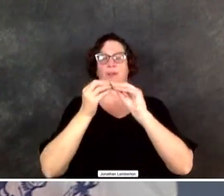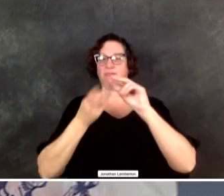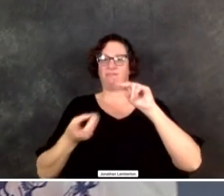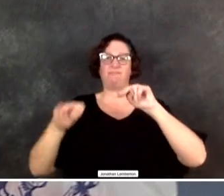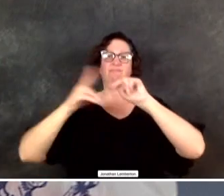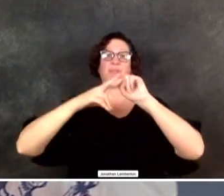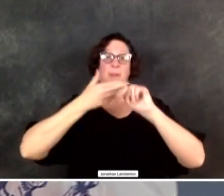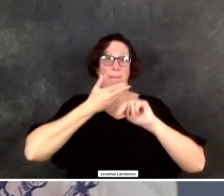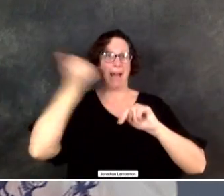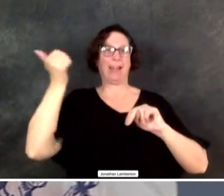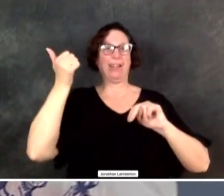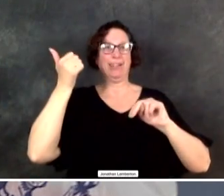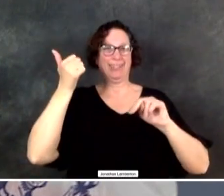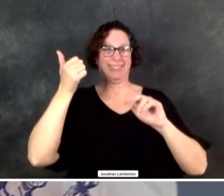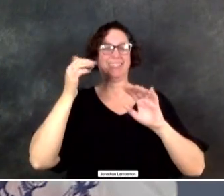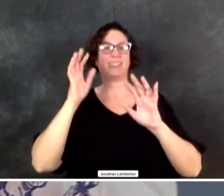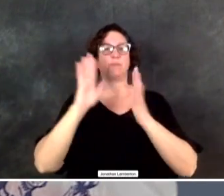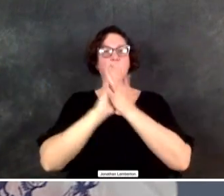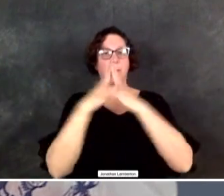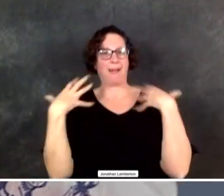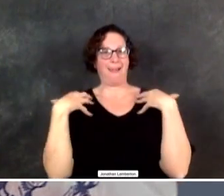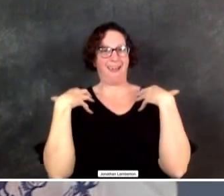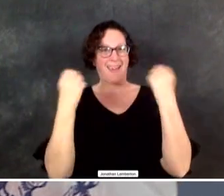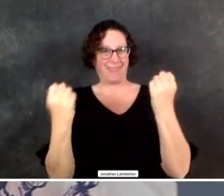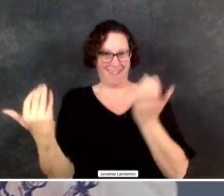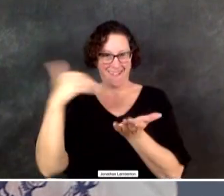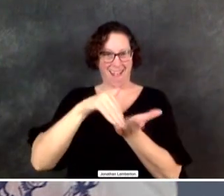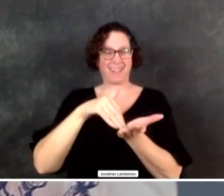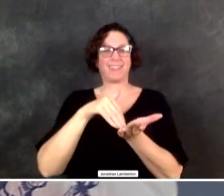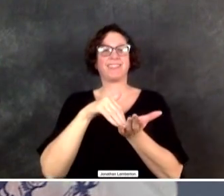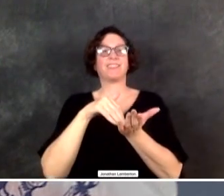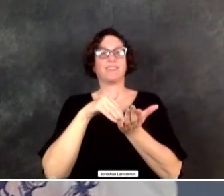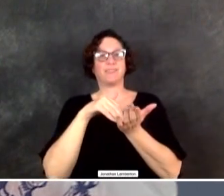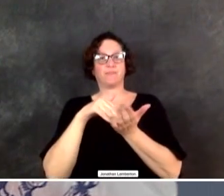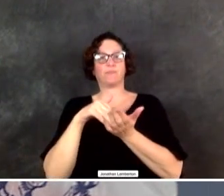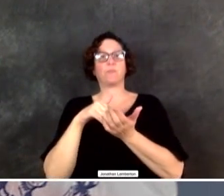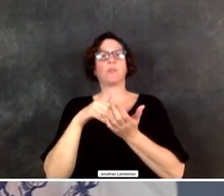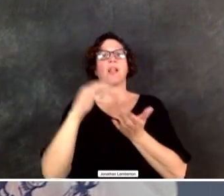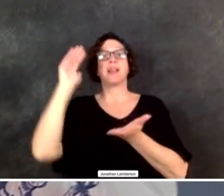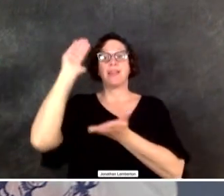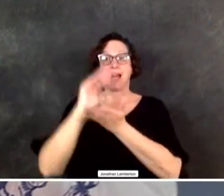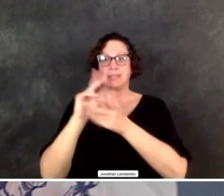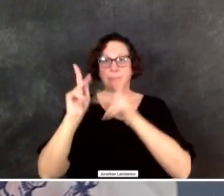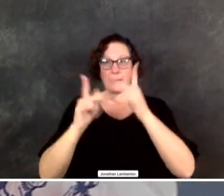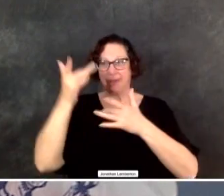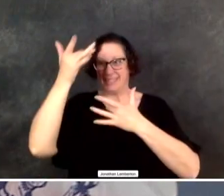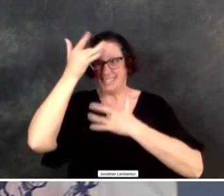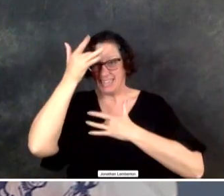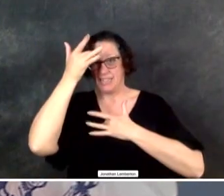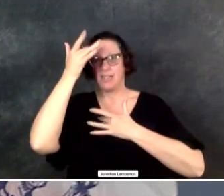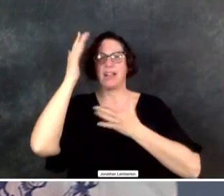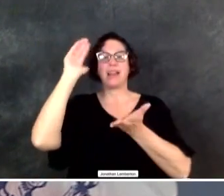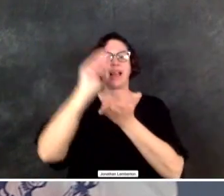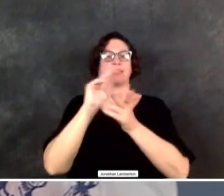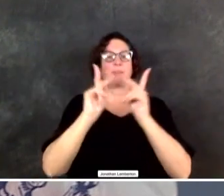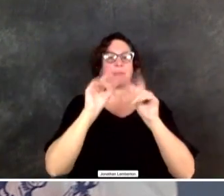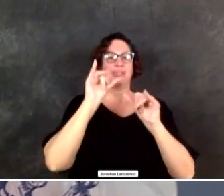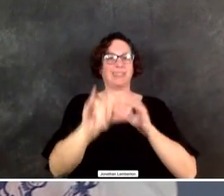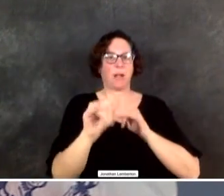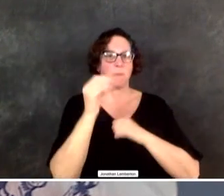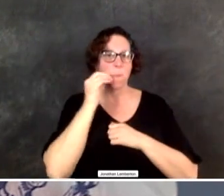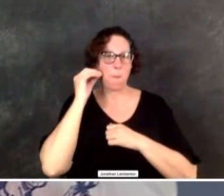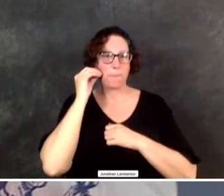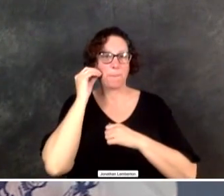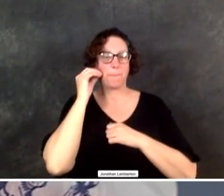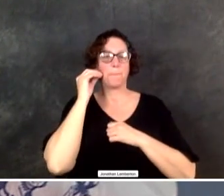seeing finally a little decline in the absentee rate. As we beef up the NYPD again, the ability to get out there and do